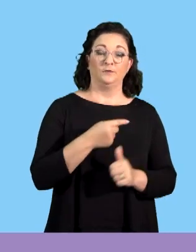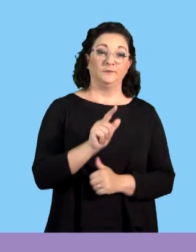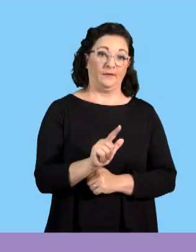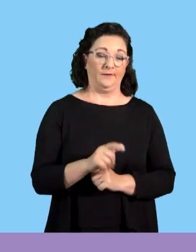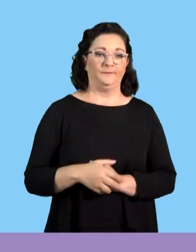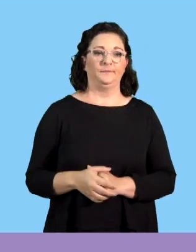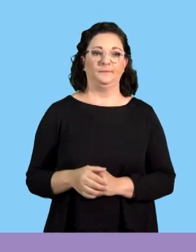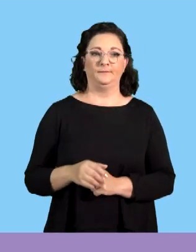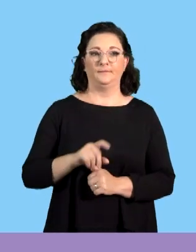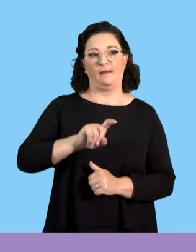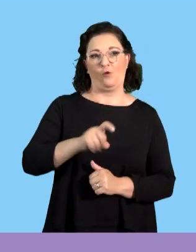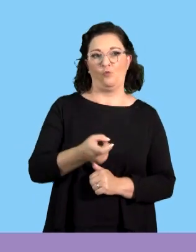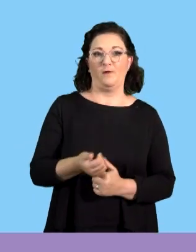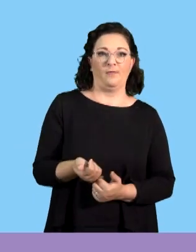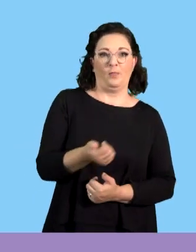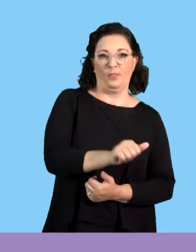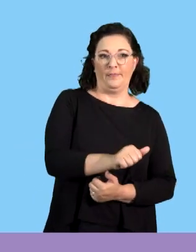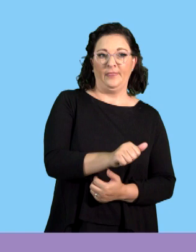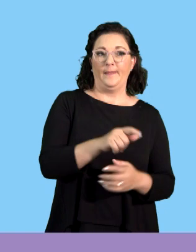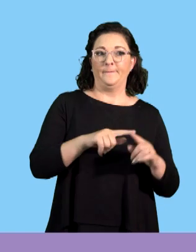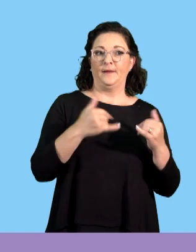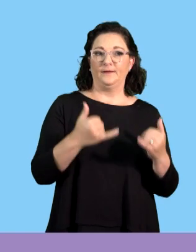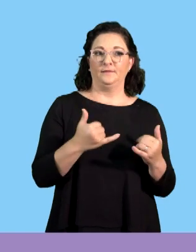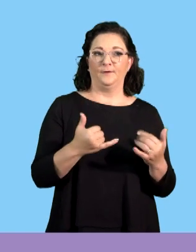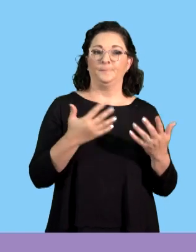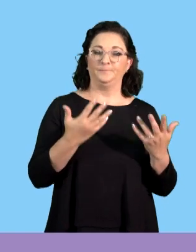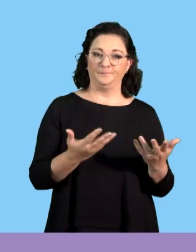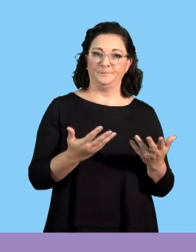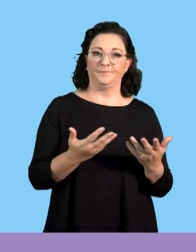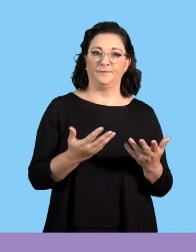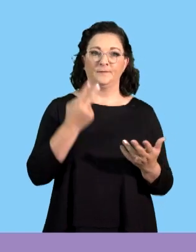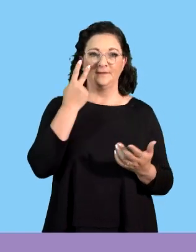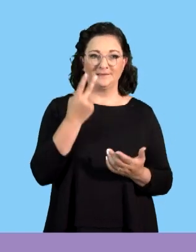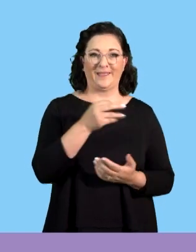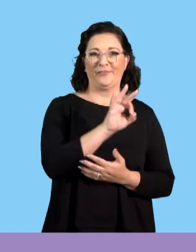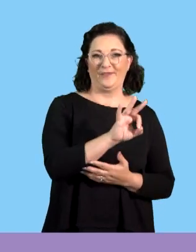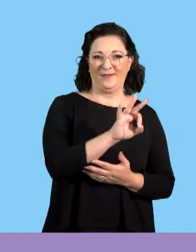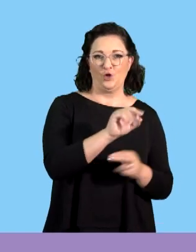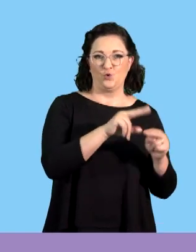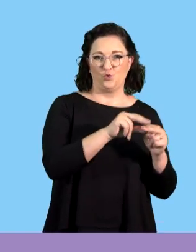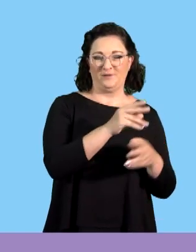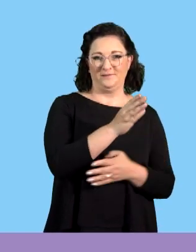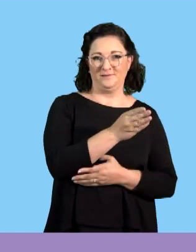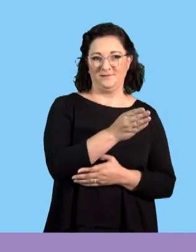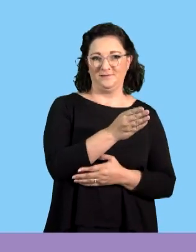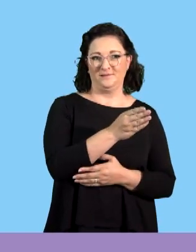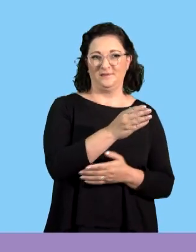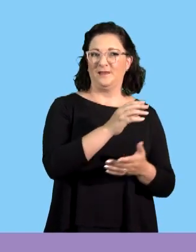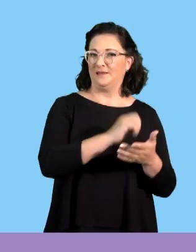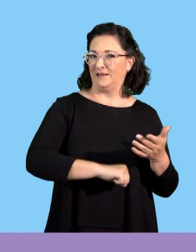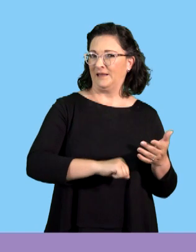7 tens. And then we move on. Again, we stumble at this because we now have 3